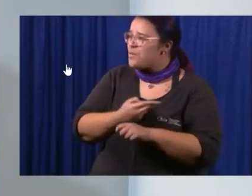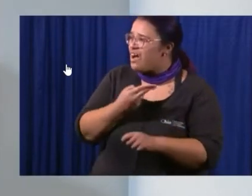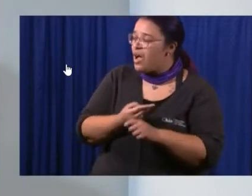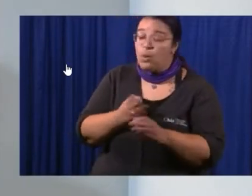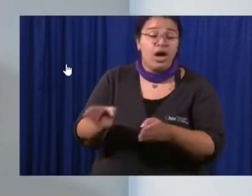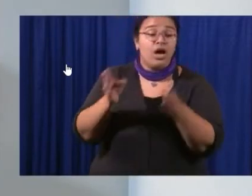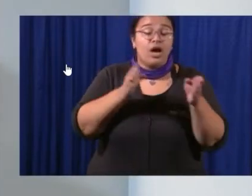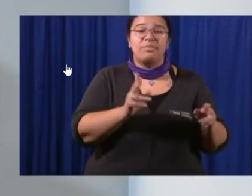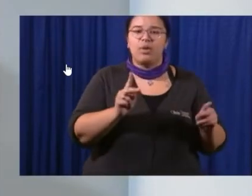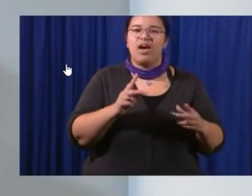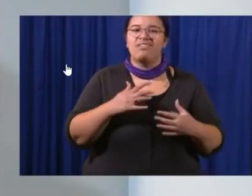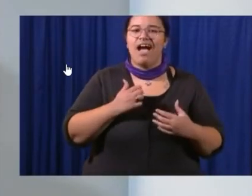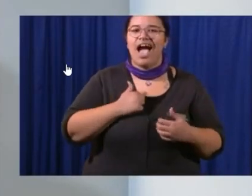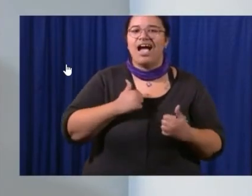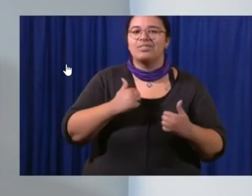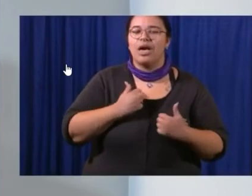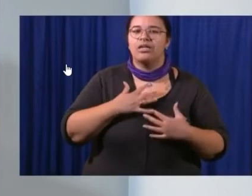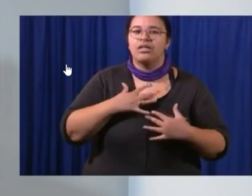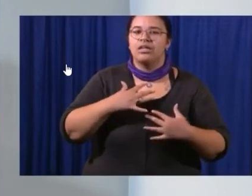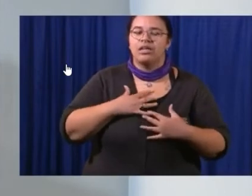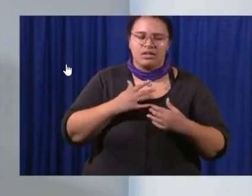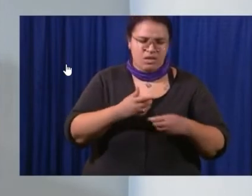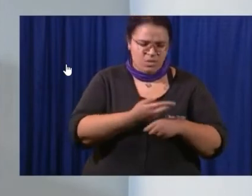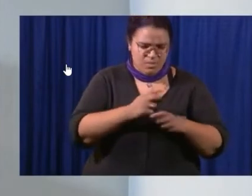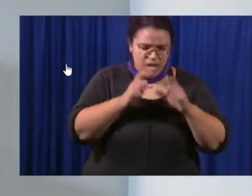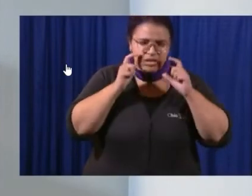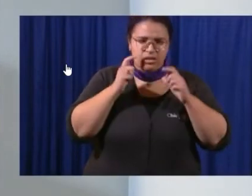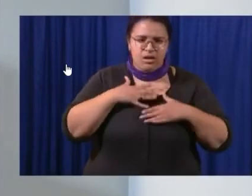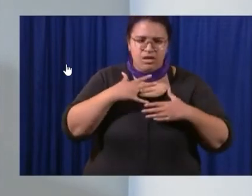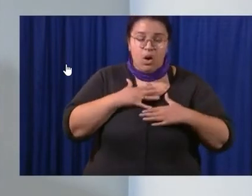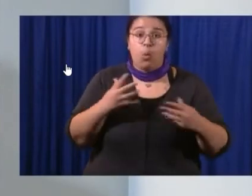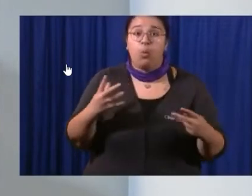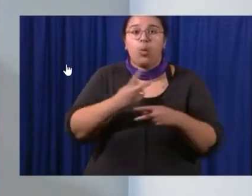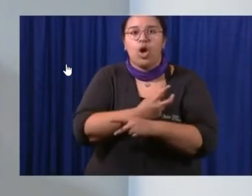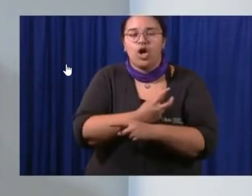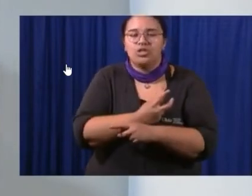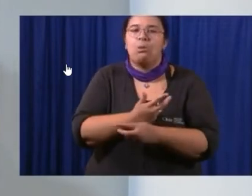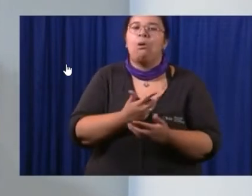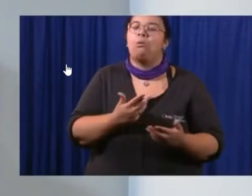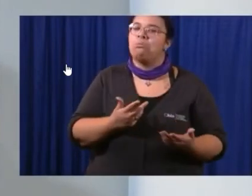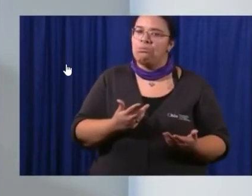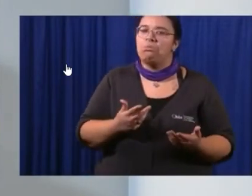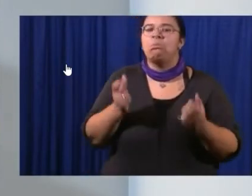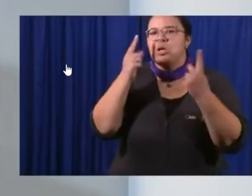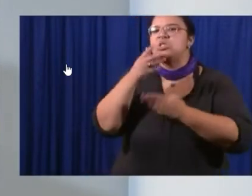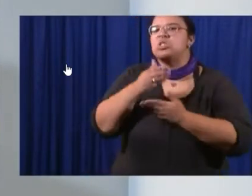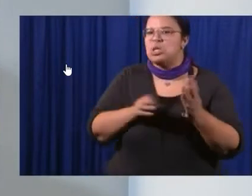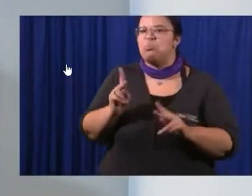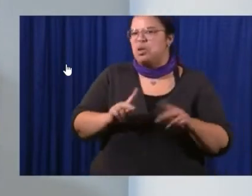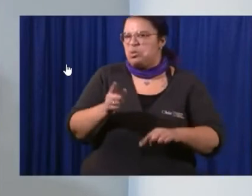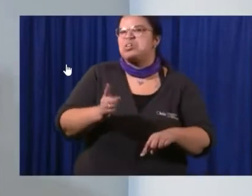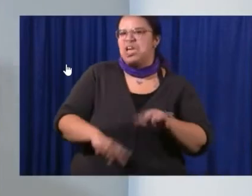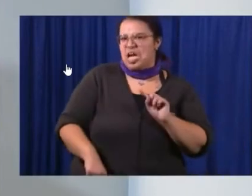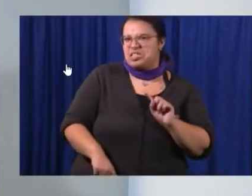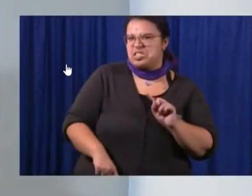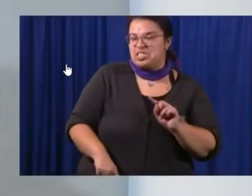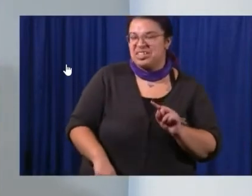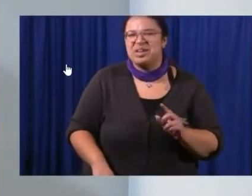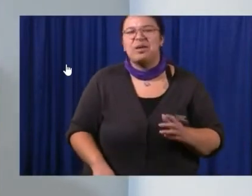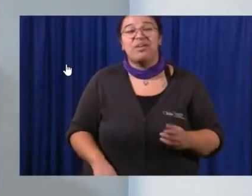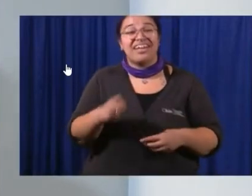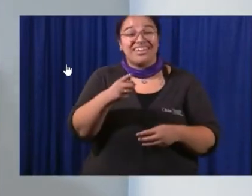an excuse, who doesn't. But as Dr. Acton always used to say when she was here, if we get this 80% right, it's like Swiss cheese. We